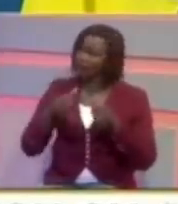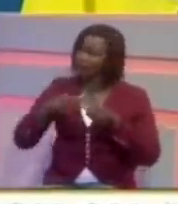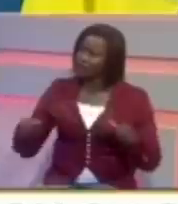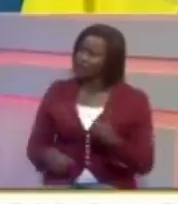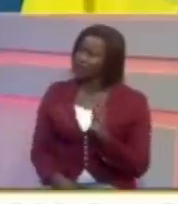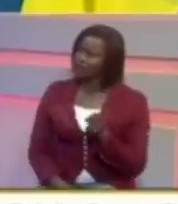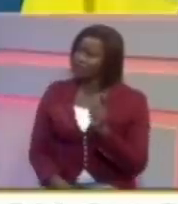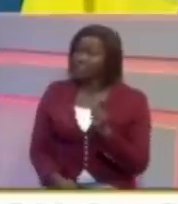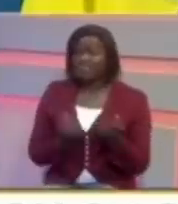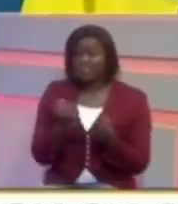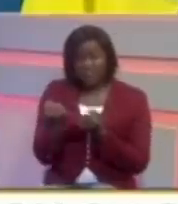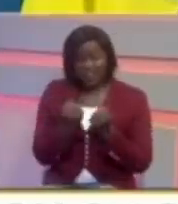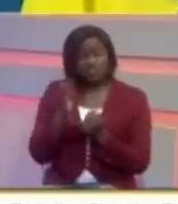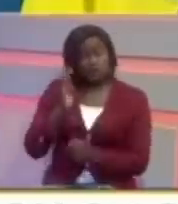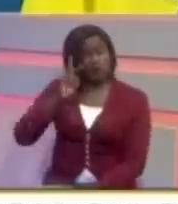Those vehicles will be confiscated.